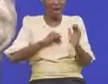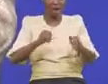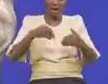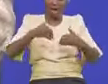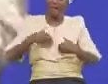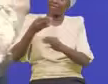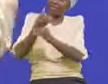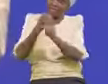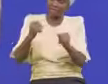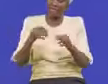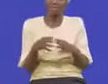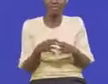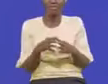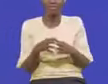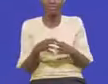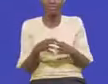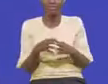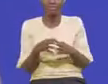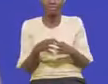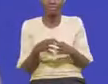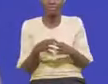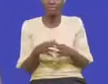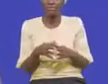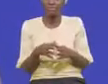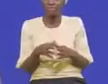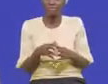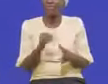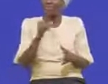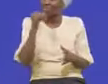Mewɔ dɔ ya, ele be makpɔ ɖeɖe.